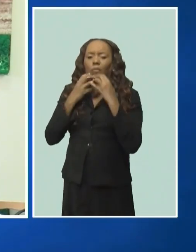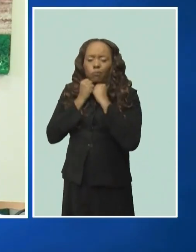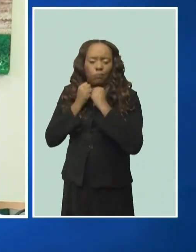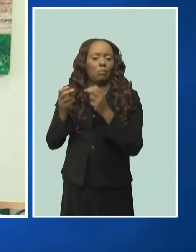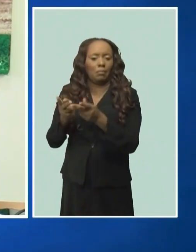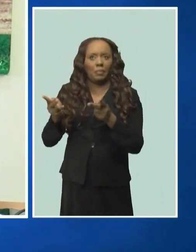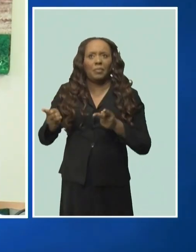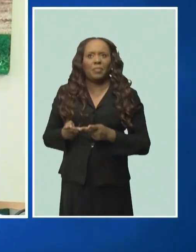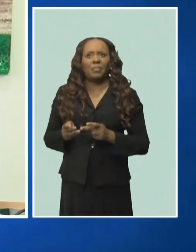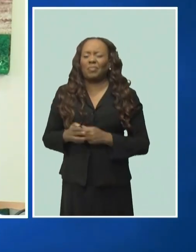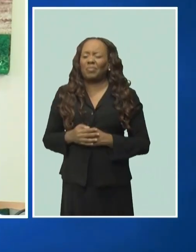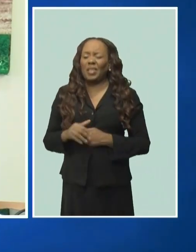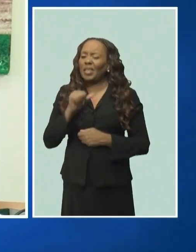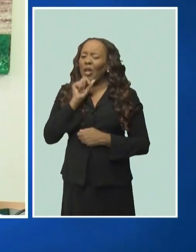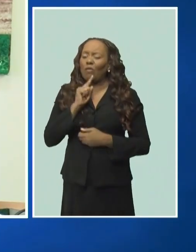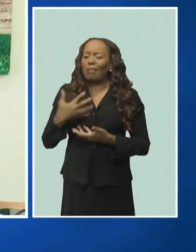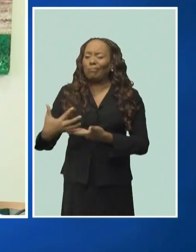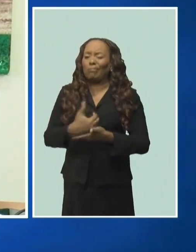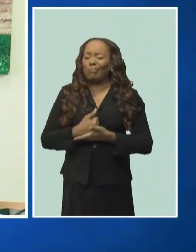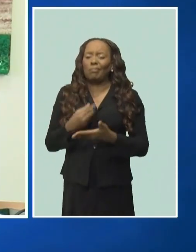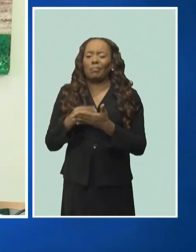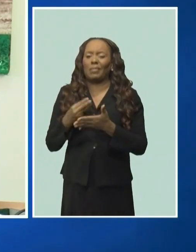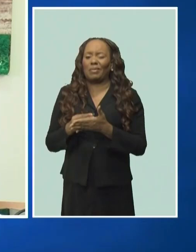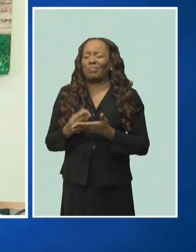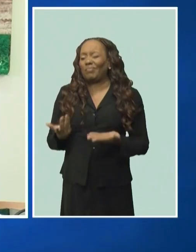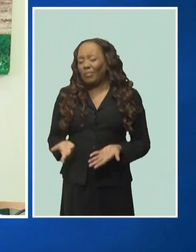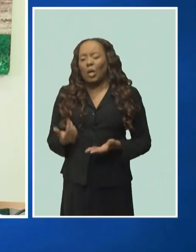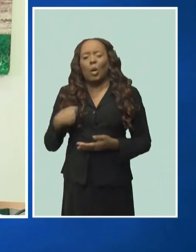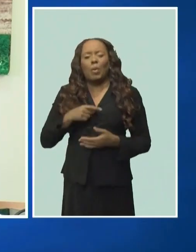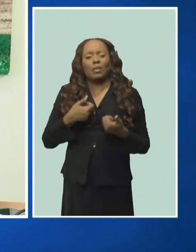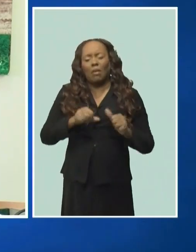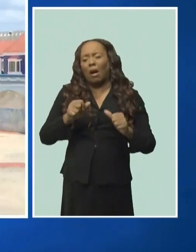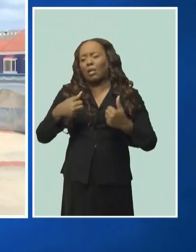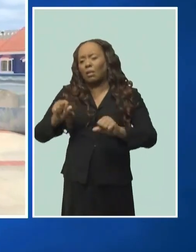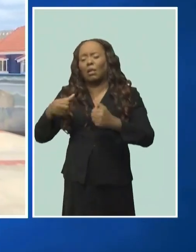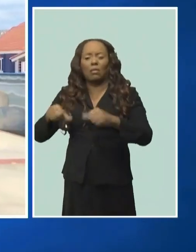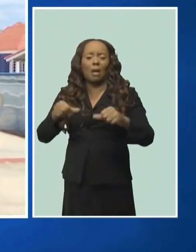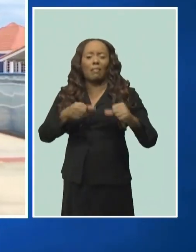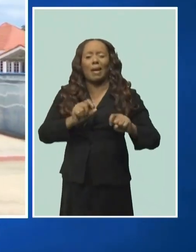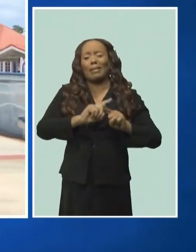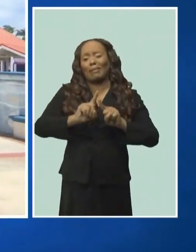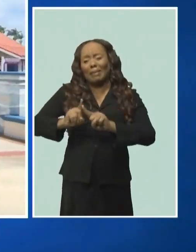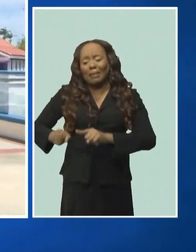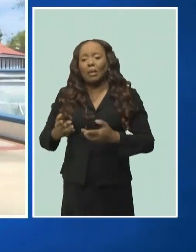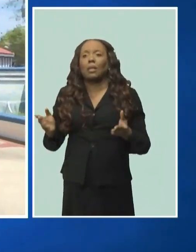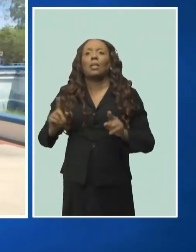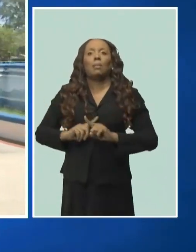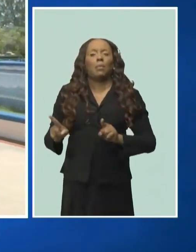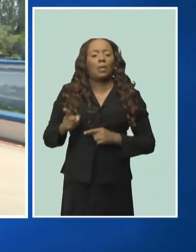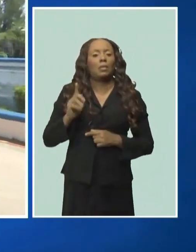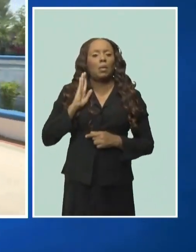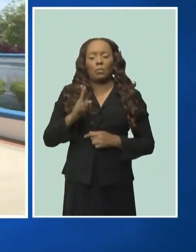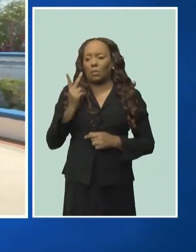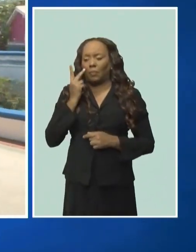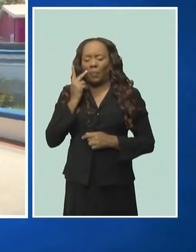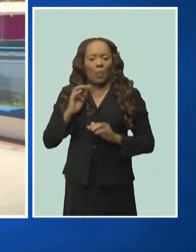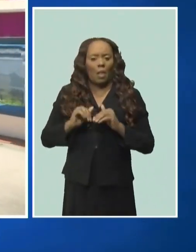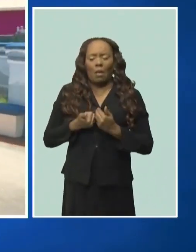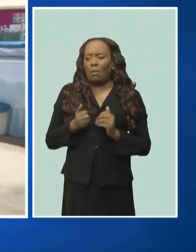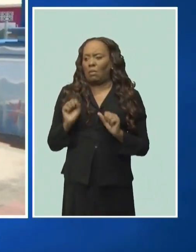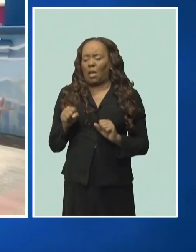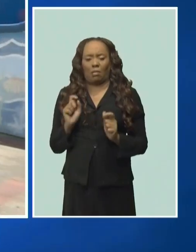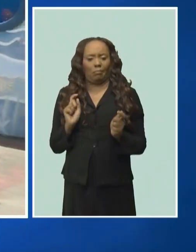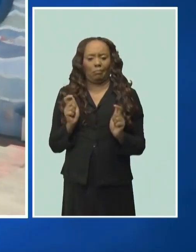should be doing better than it's doing. And many things have been tried there. But we're going to do some things with the traffic in terms of maybe traffic changes that